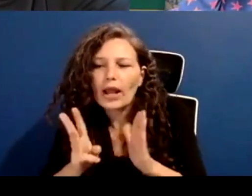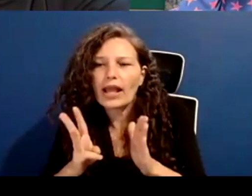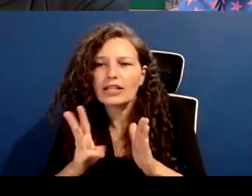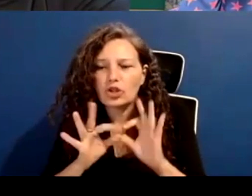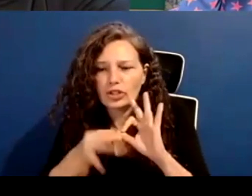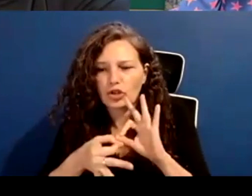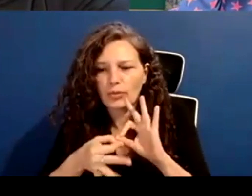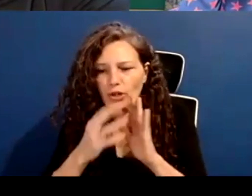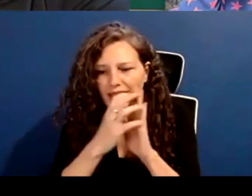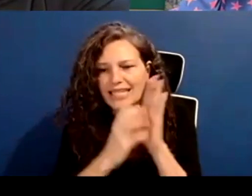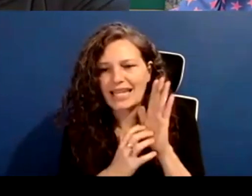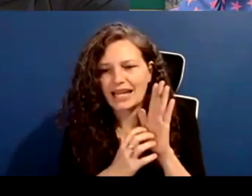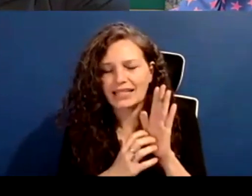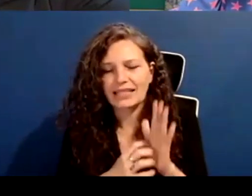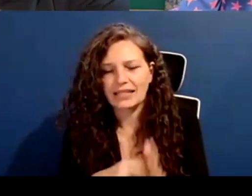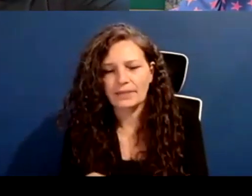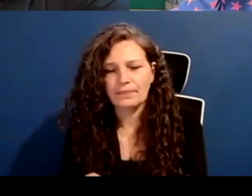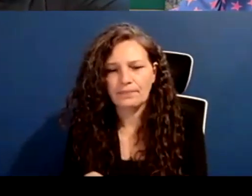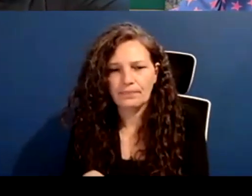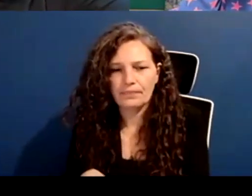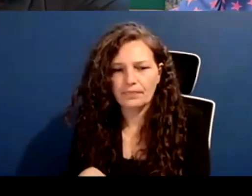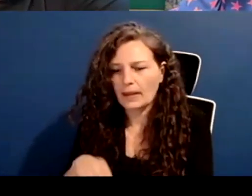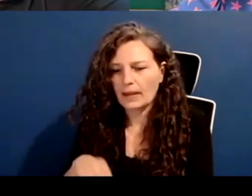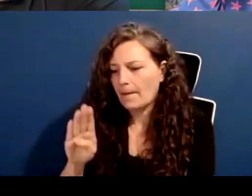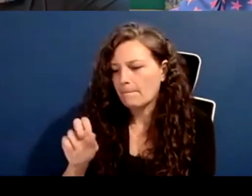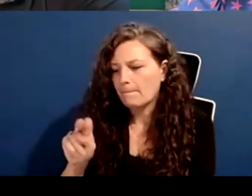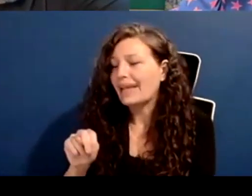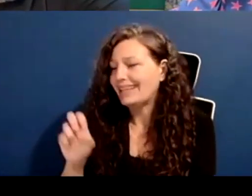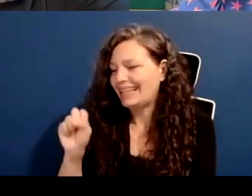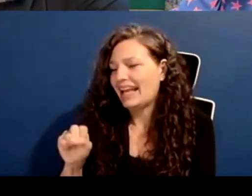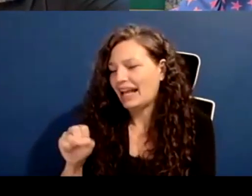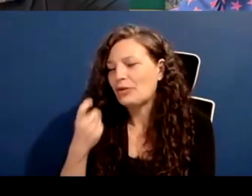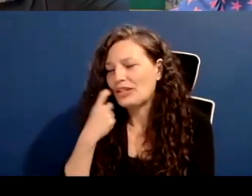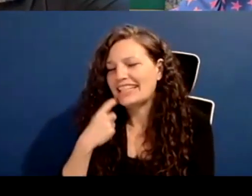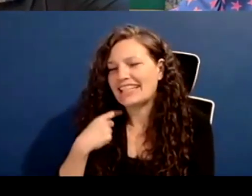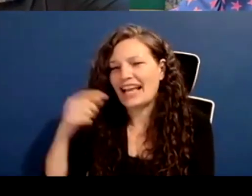Yeah, I can say I've also preached on that text fairly recently, and